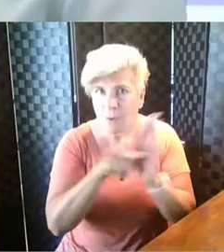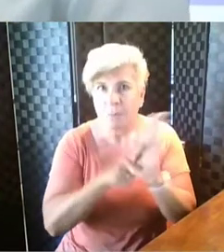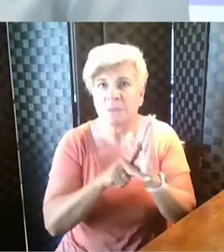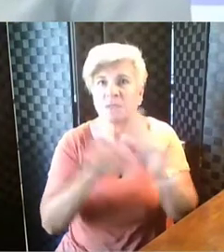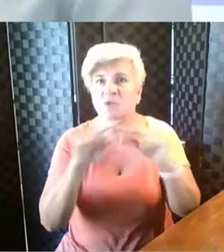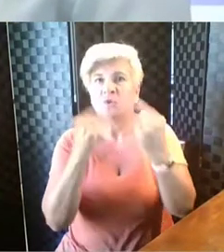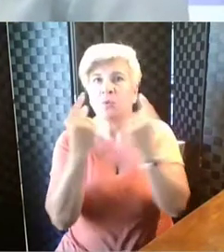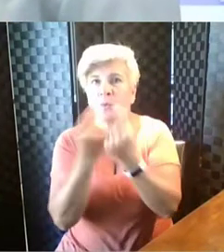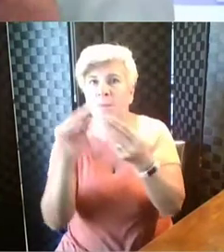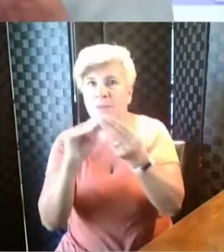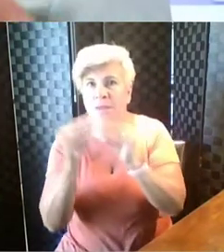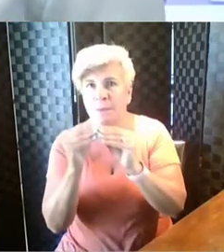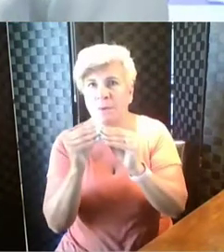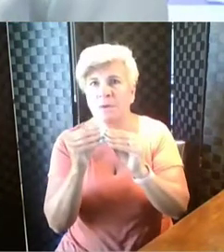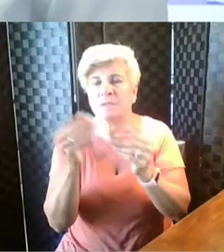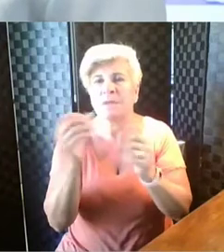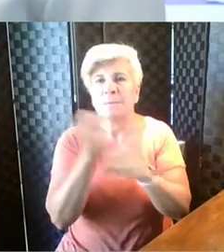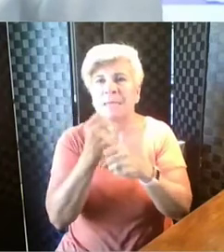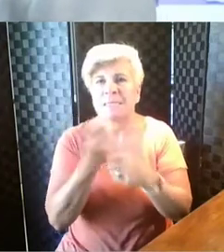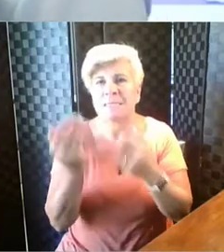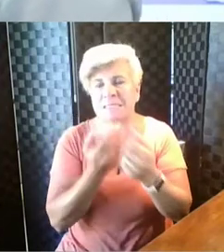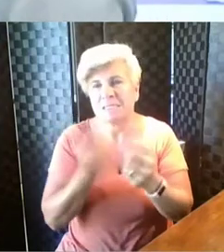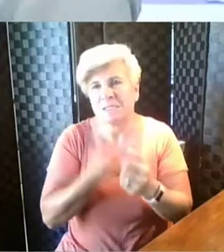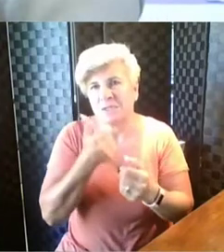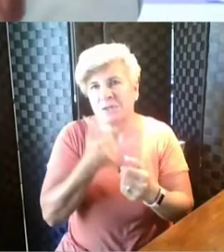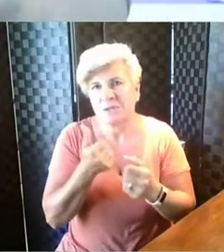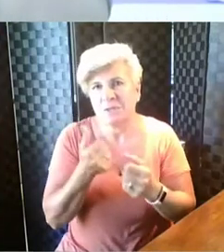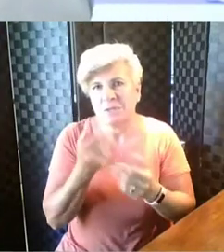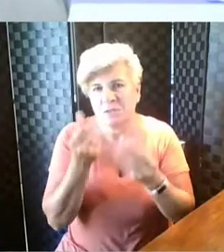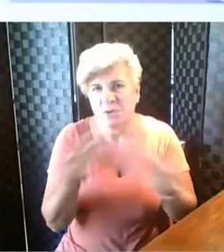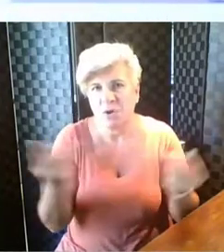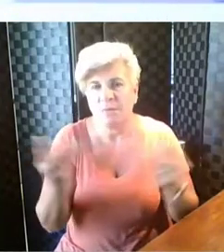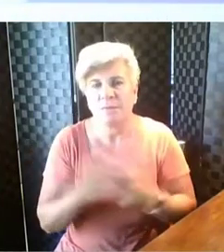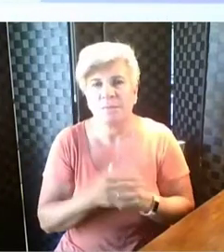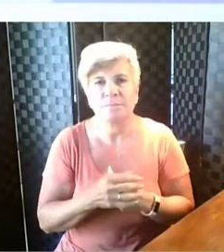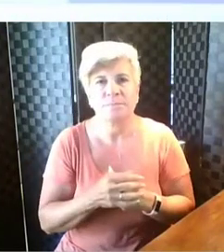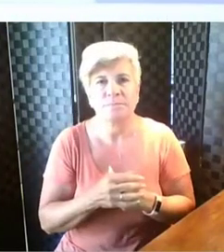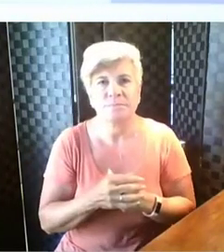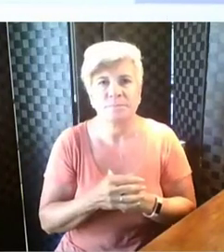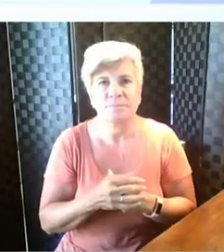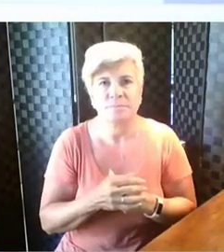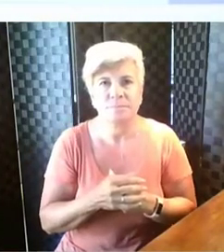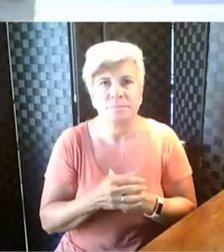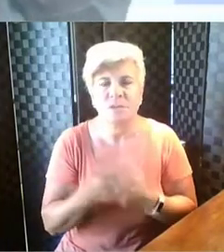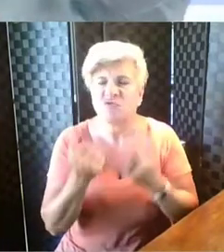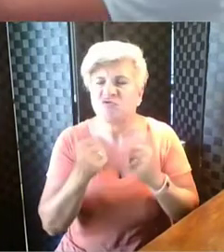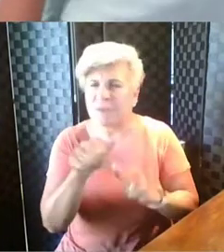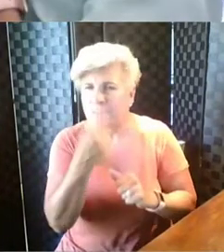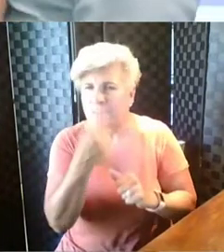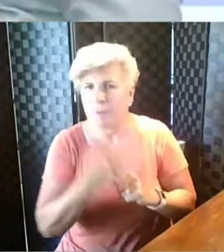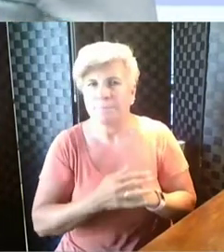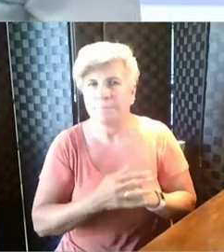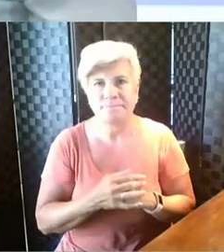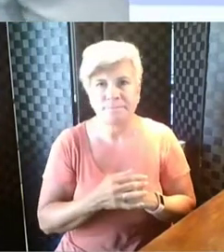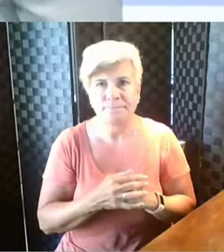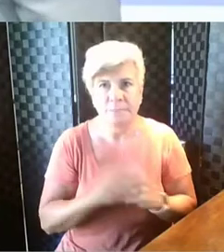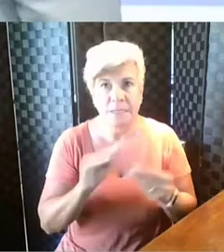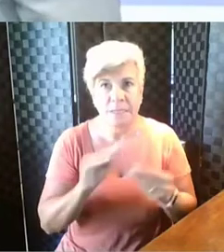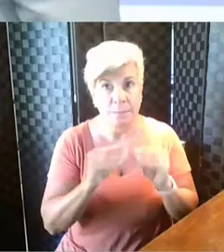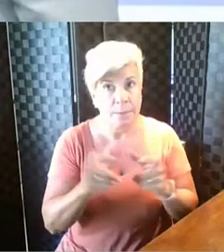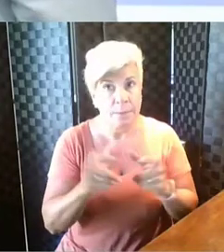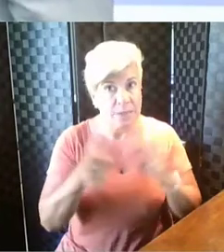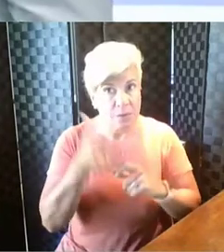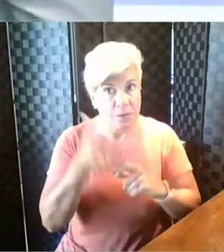smaller problems to make this easier to do. Let's try another one. Okay, these numbers are a little bit